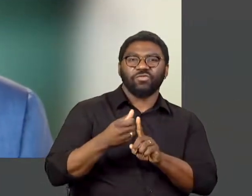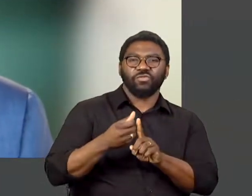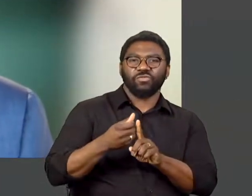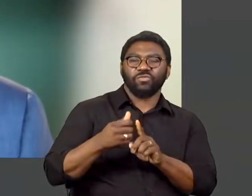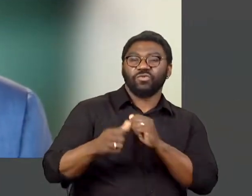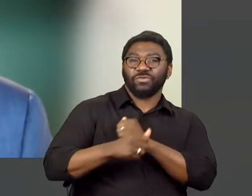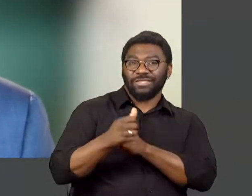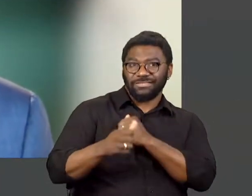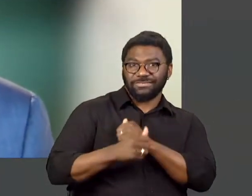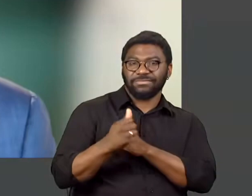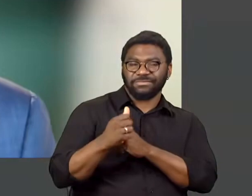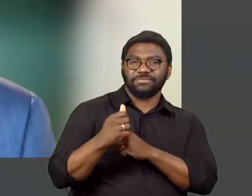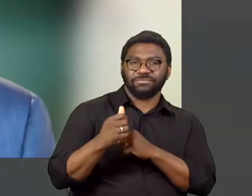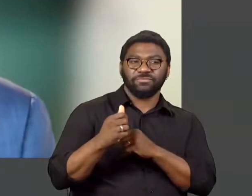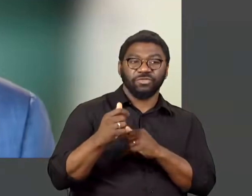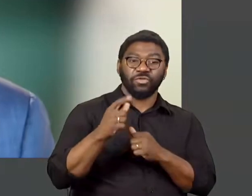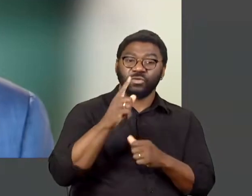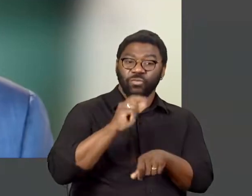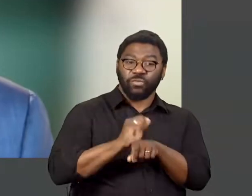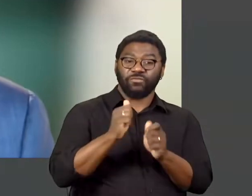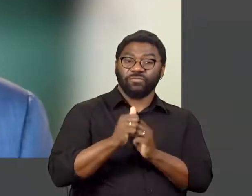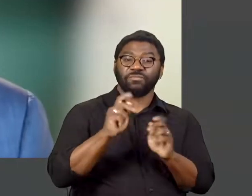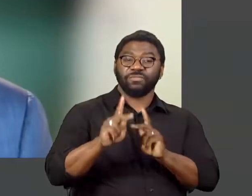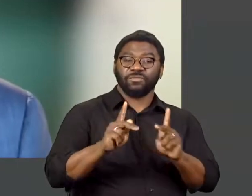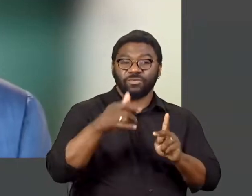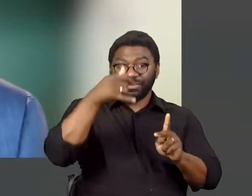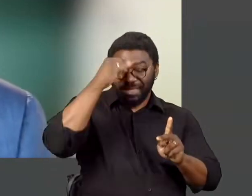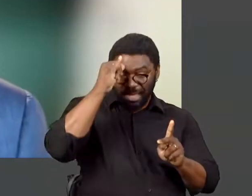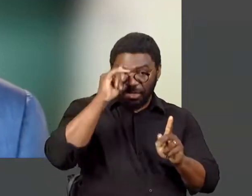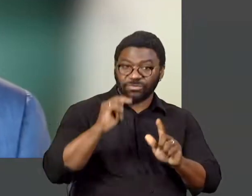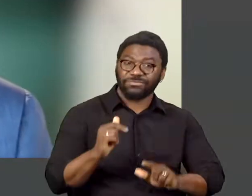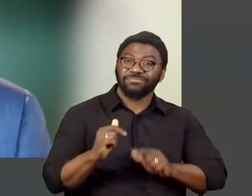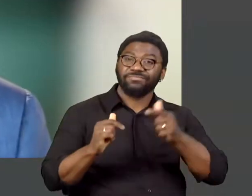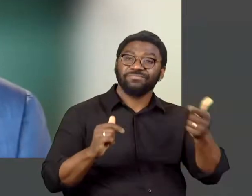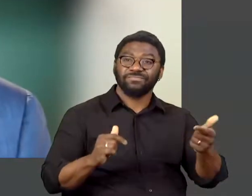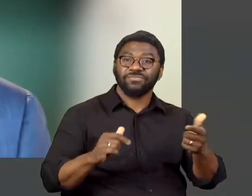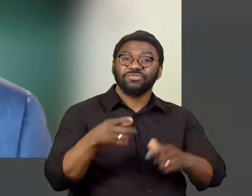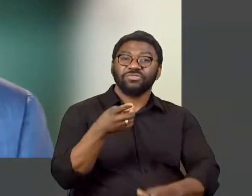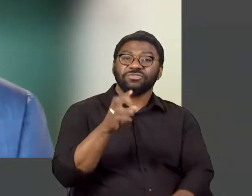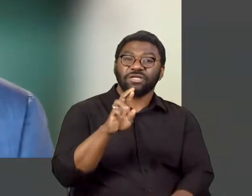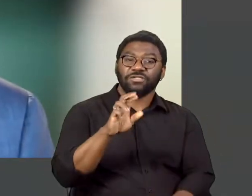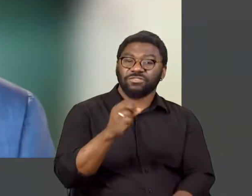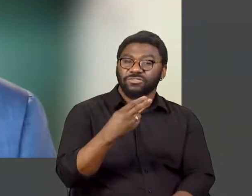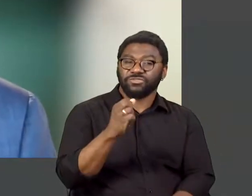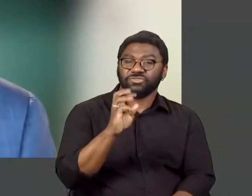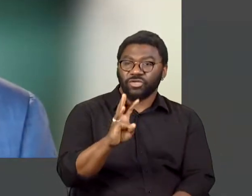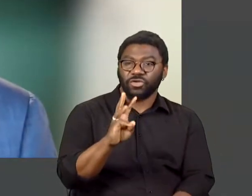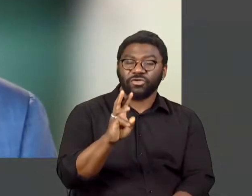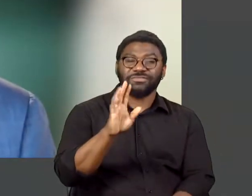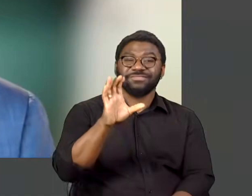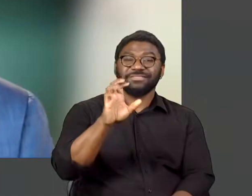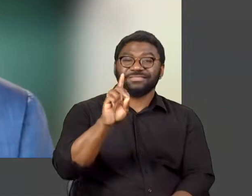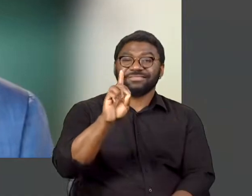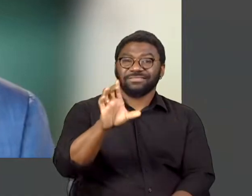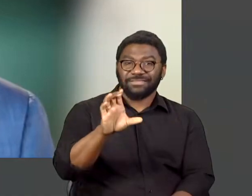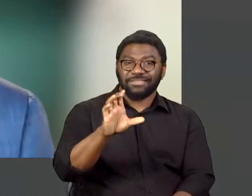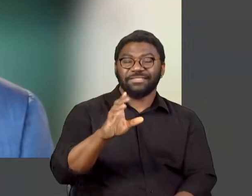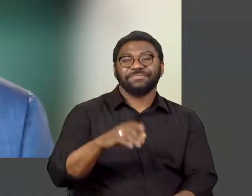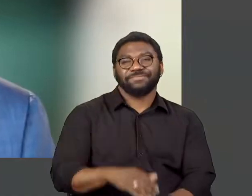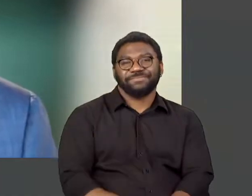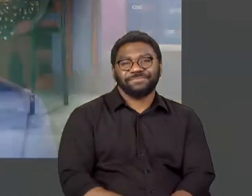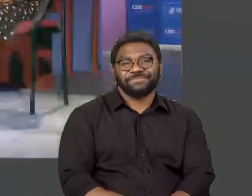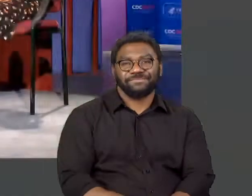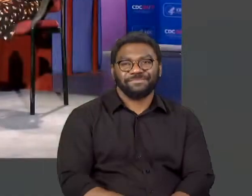with cows or live in their communities, I'd like to hand the conversation over to Dr. Shaw from the Centers of Disease Control and Prevention.